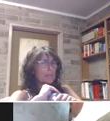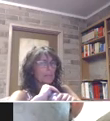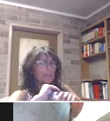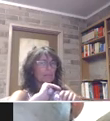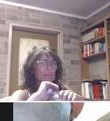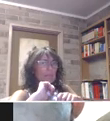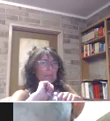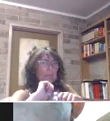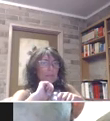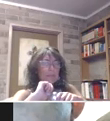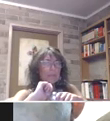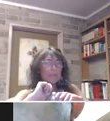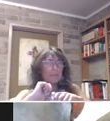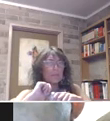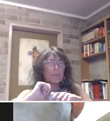what's the first word?